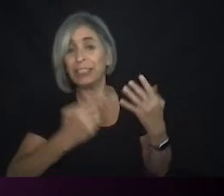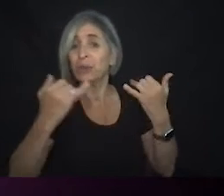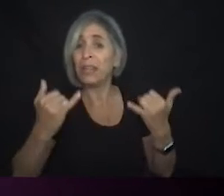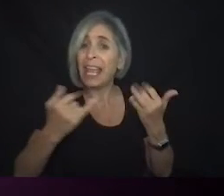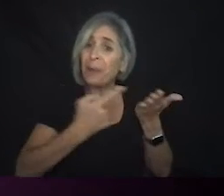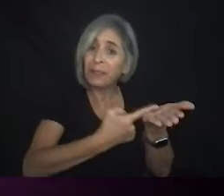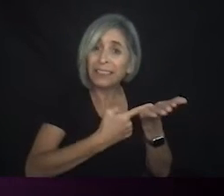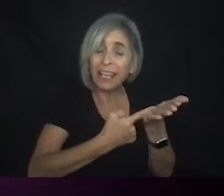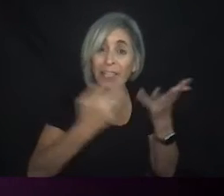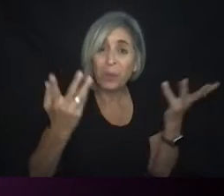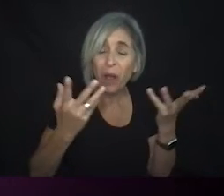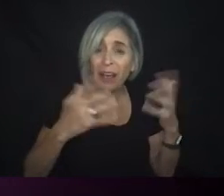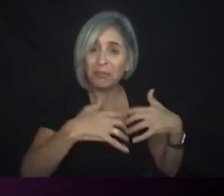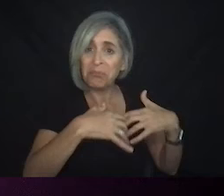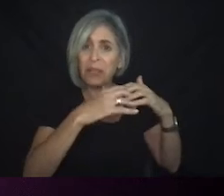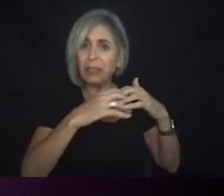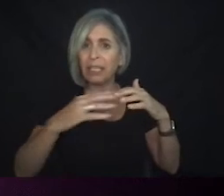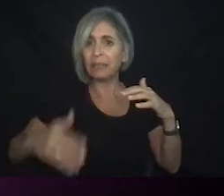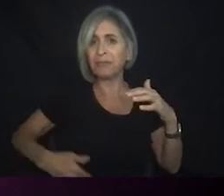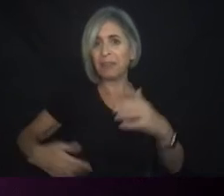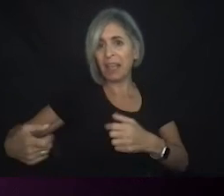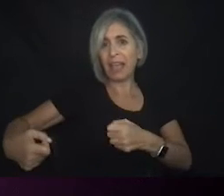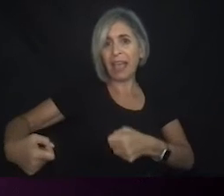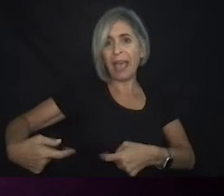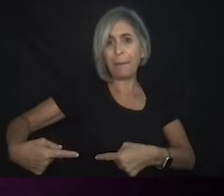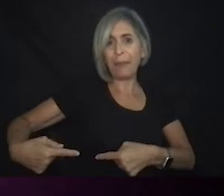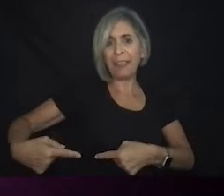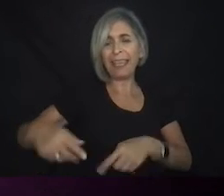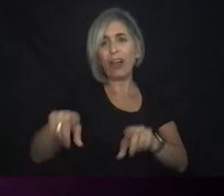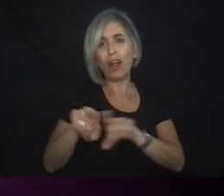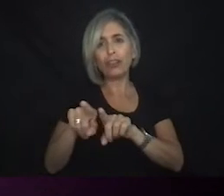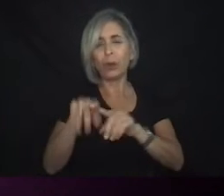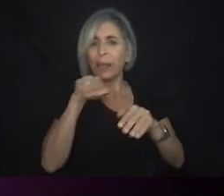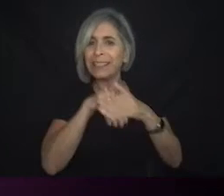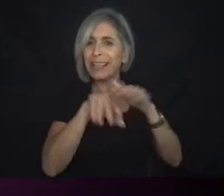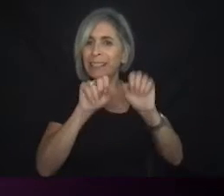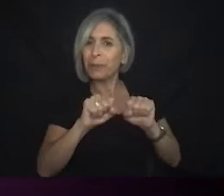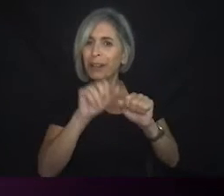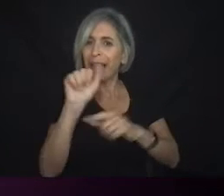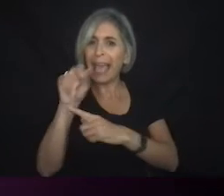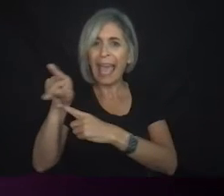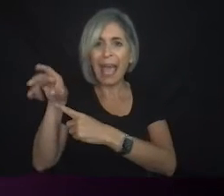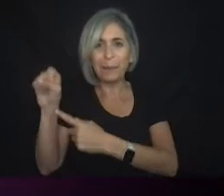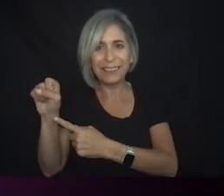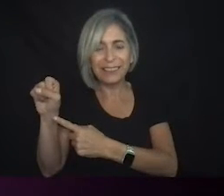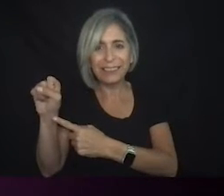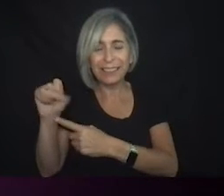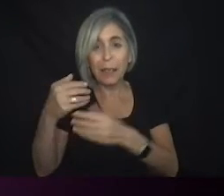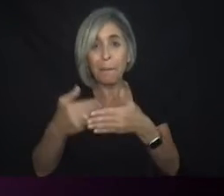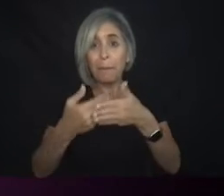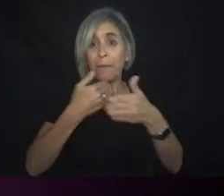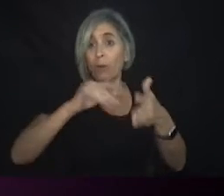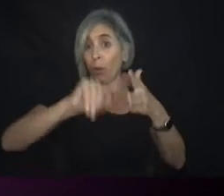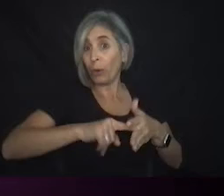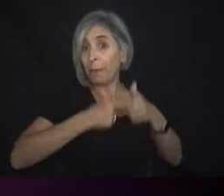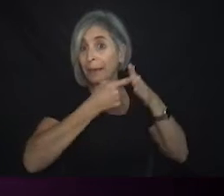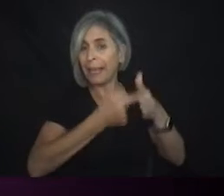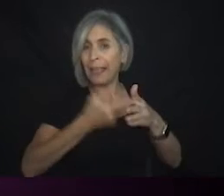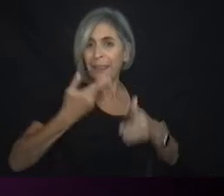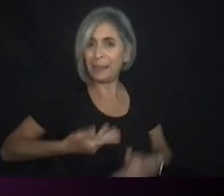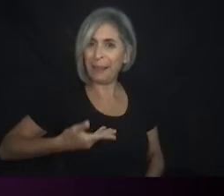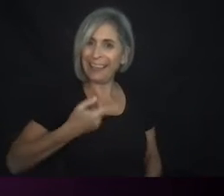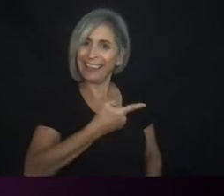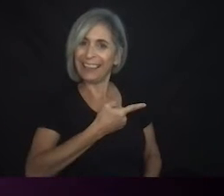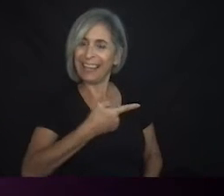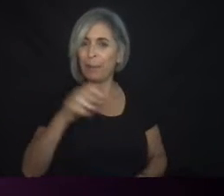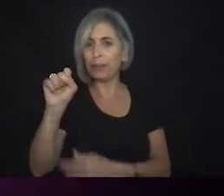talking about building empathy while building accessible apps. So before we dive in, this is me. I'm